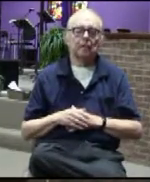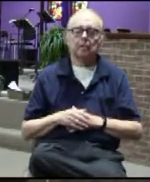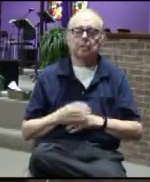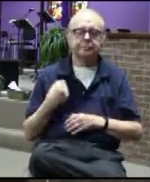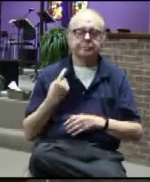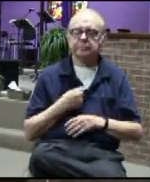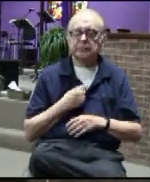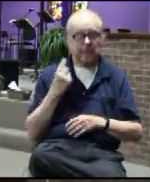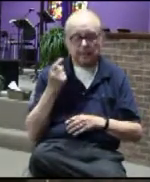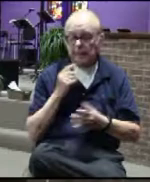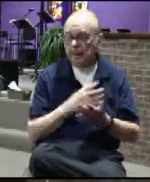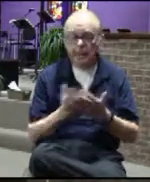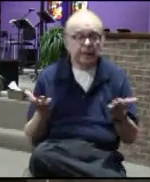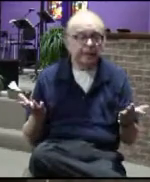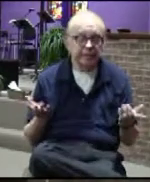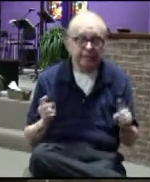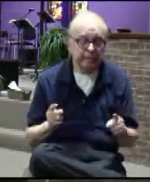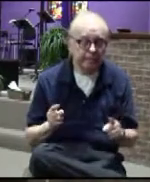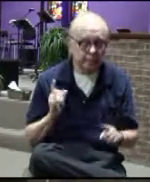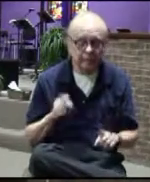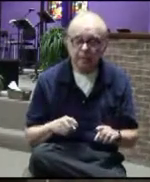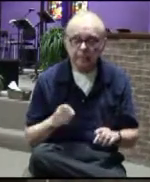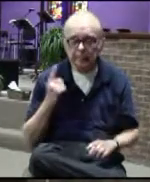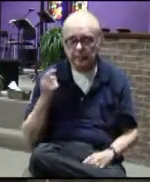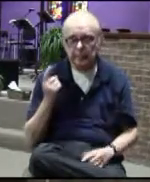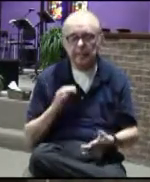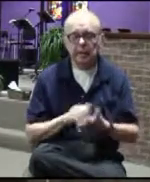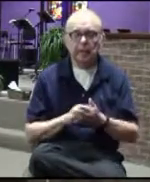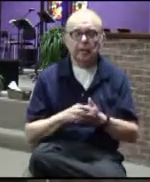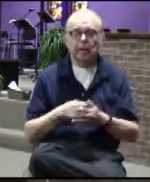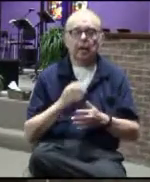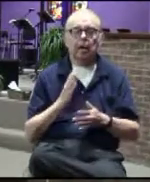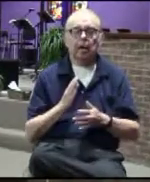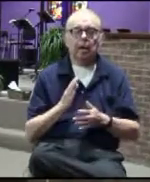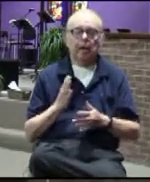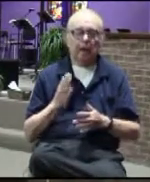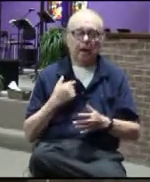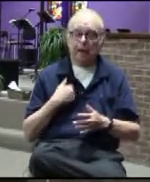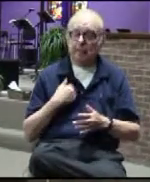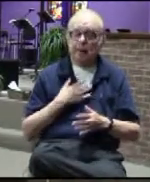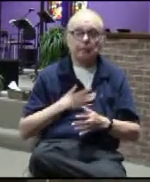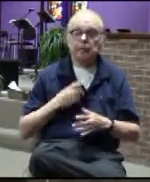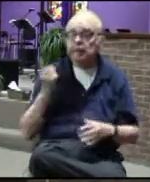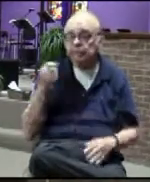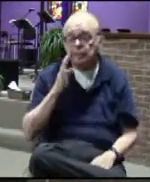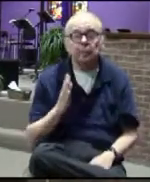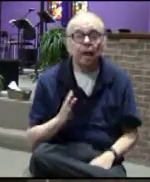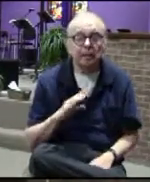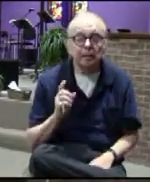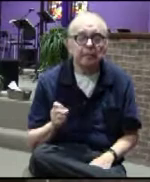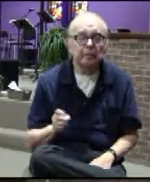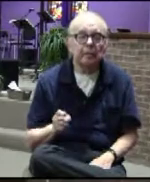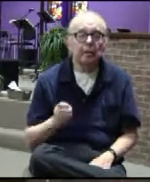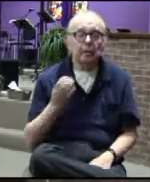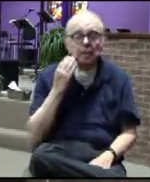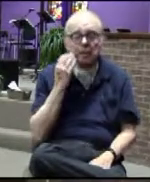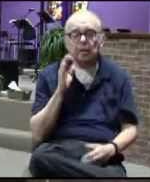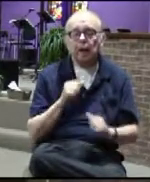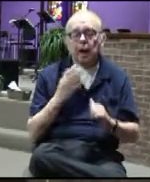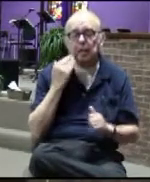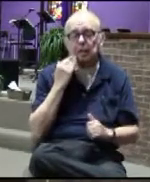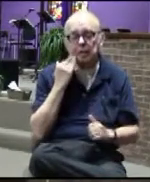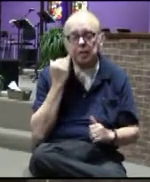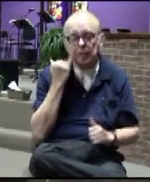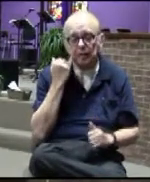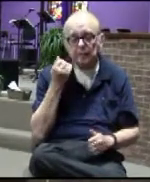we're too concerned about all of the other stuff and what we need to be concerned about is God am I pleasing you and you want to know how I